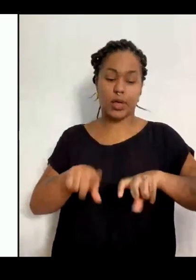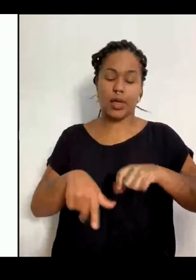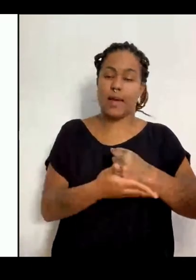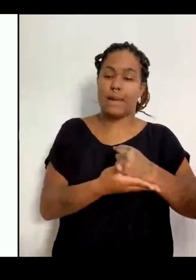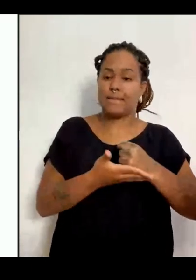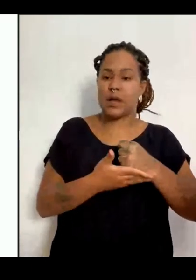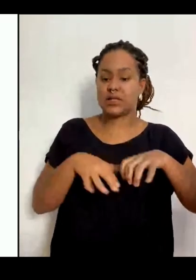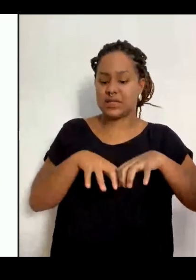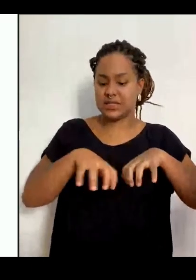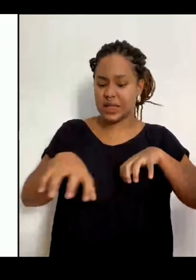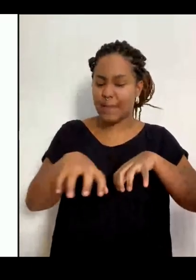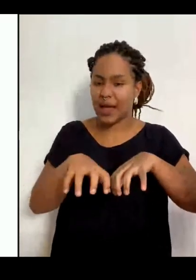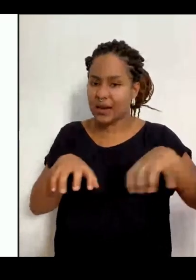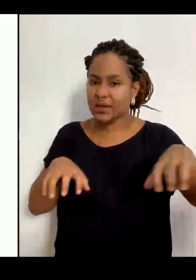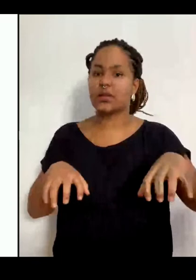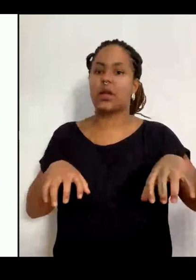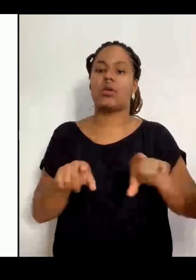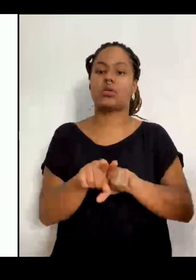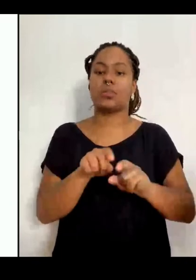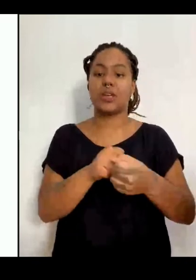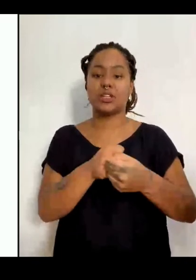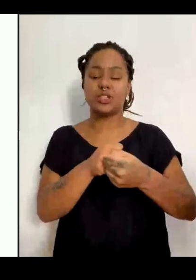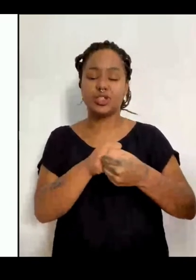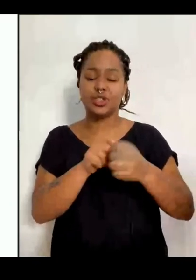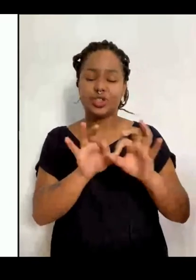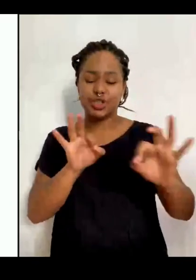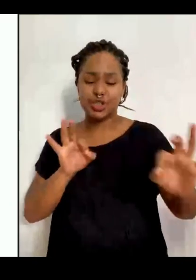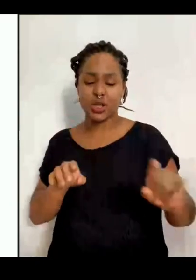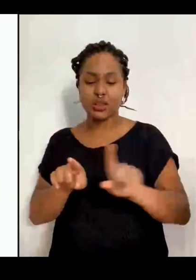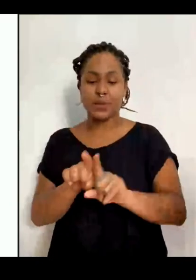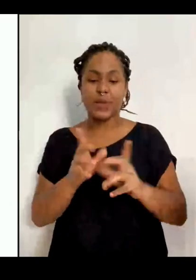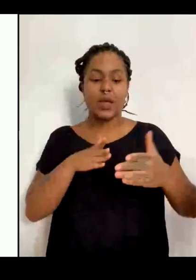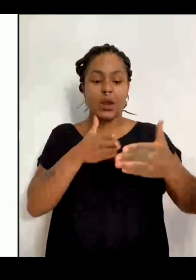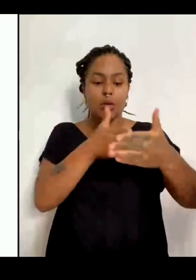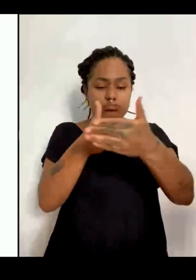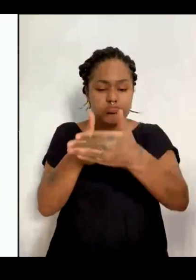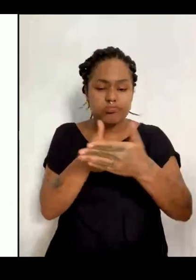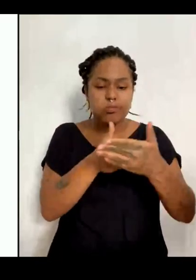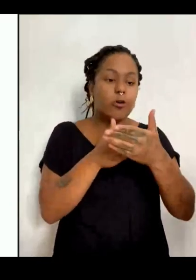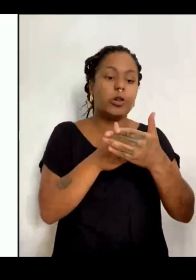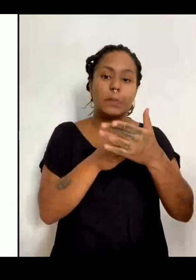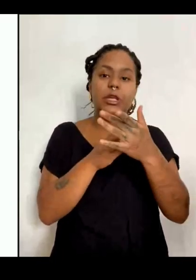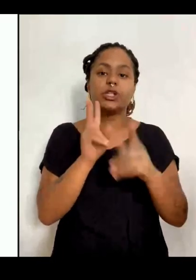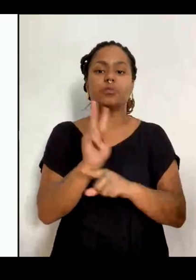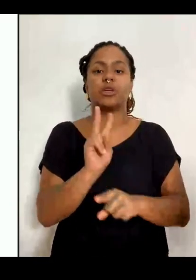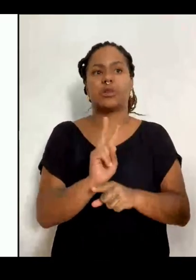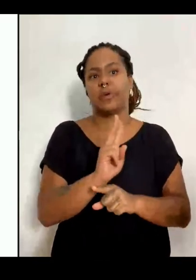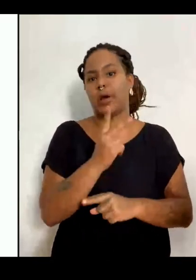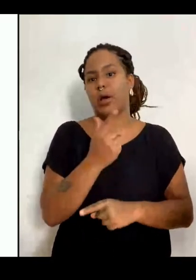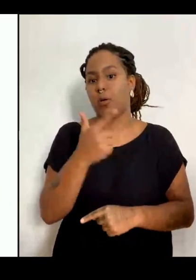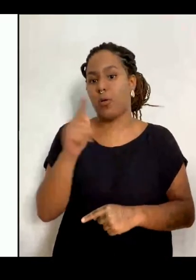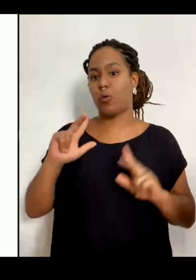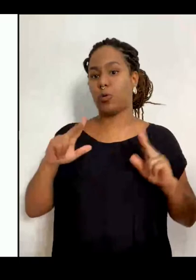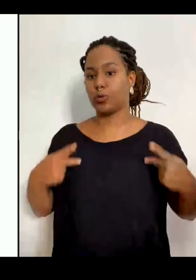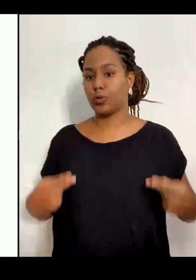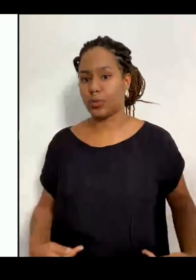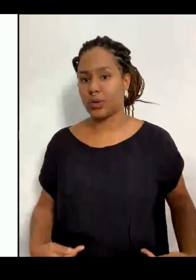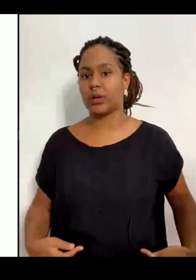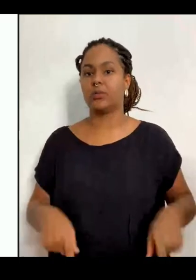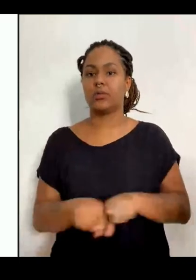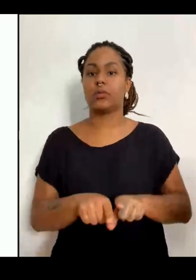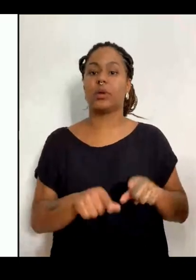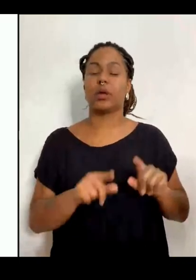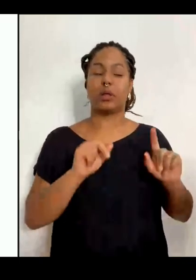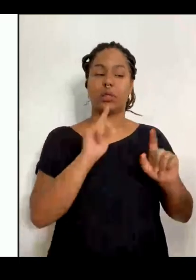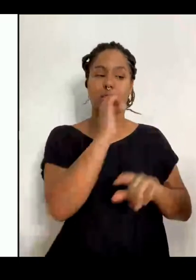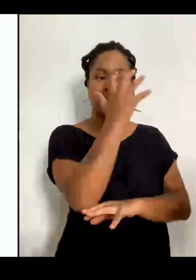preserve boundaries of self and other including other humans and nature be not only imperialism per extra laws but